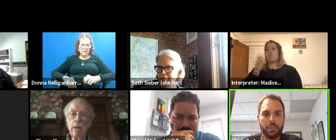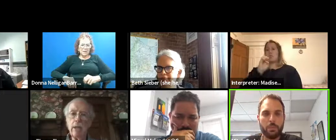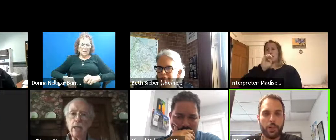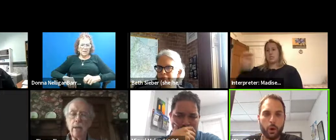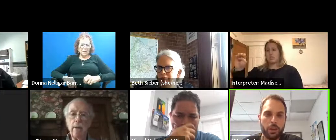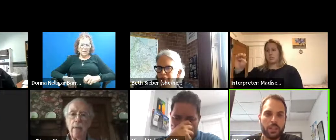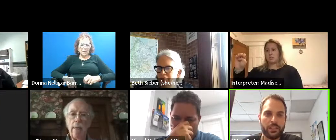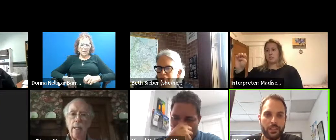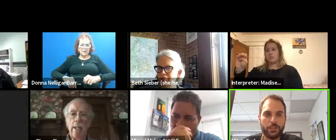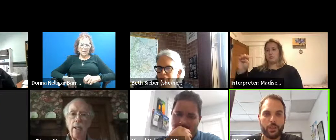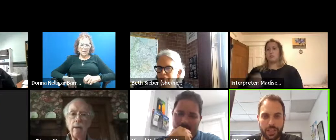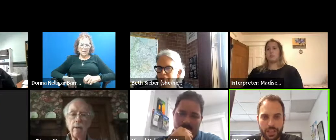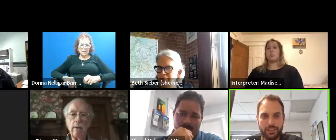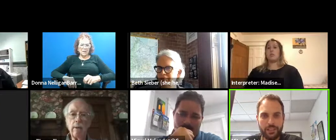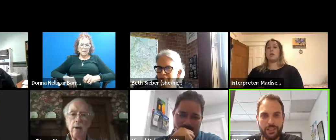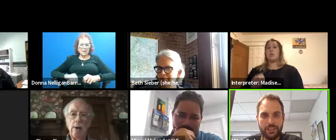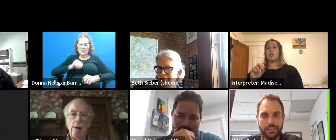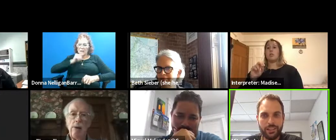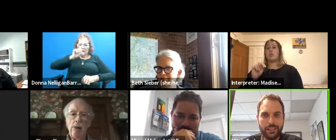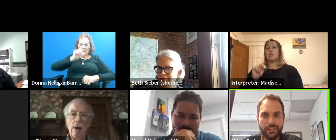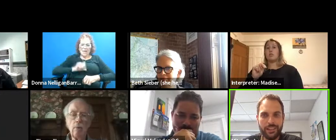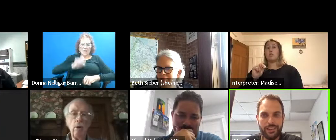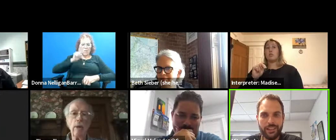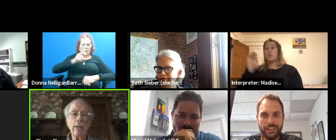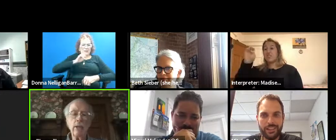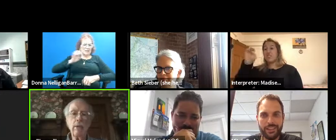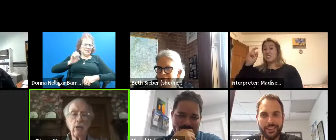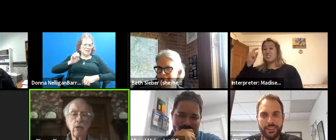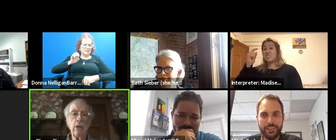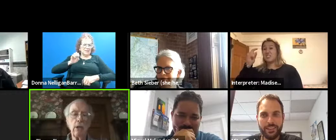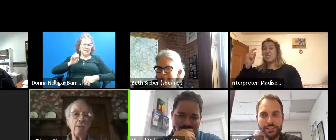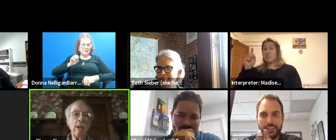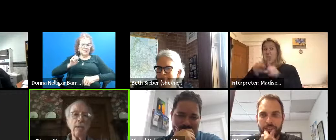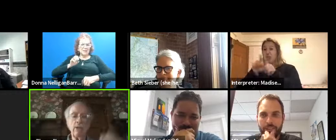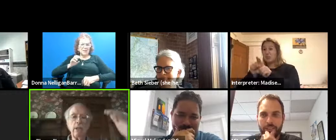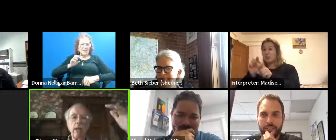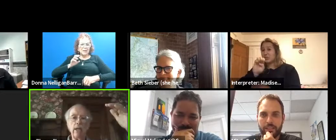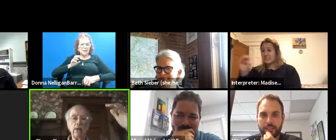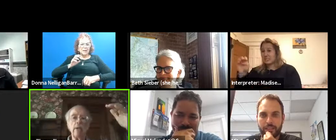gone. It's the East, but the Northeast is also the East. Right, that's correct. So